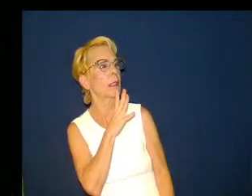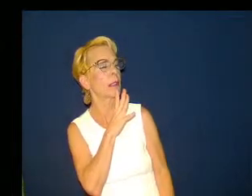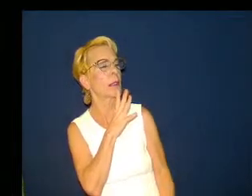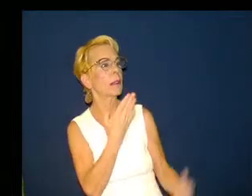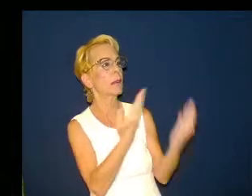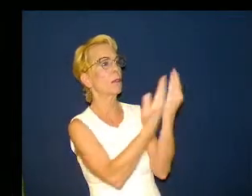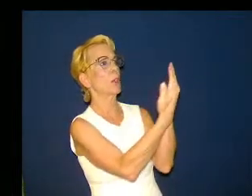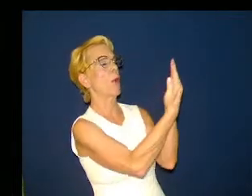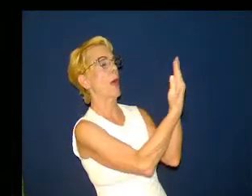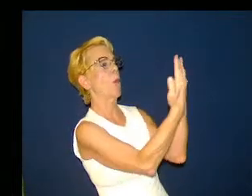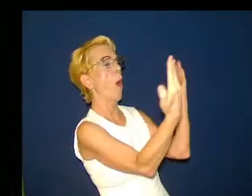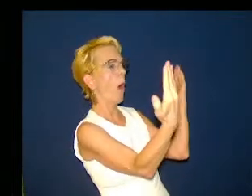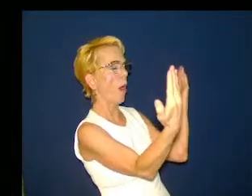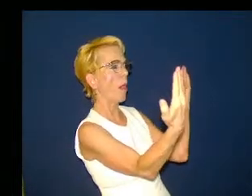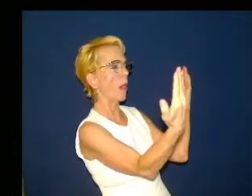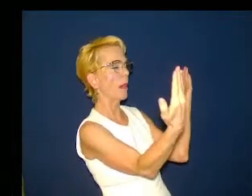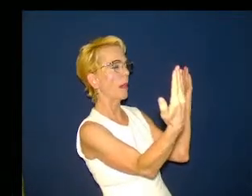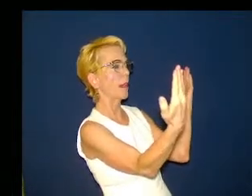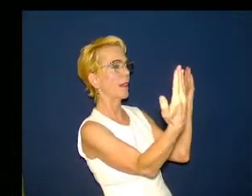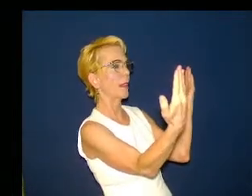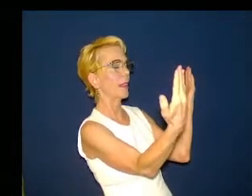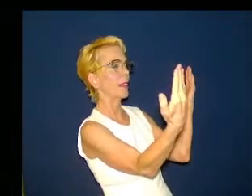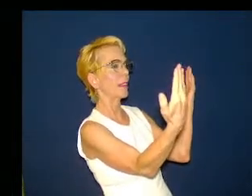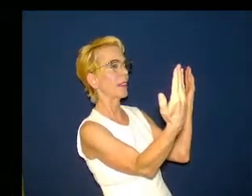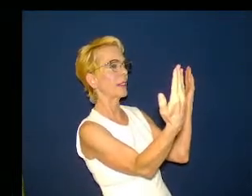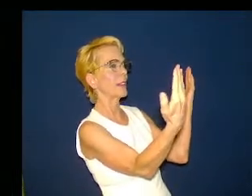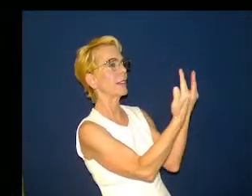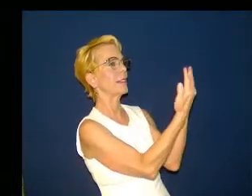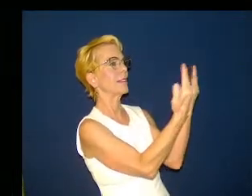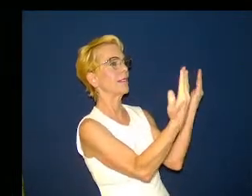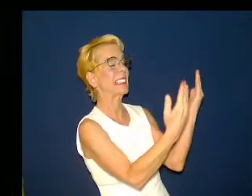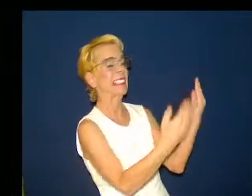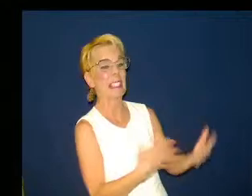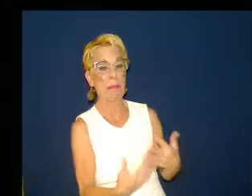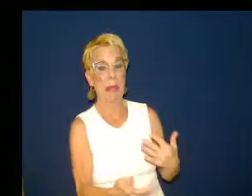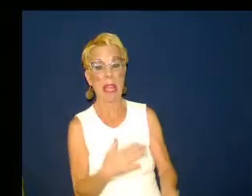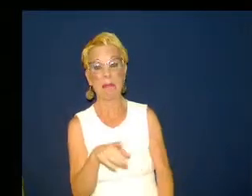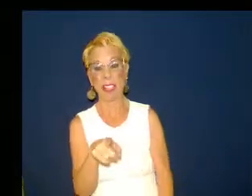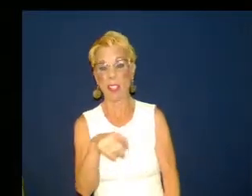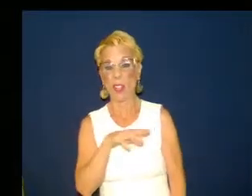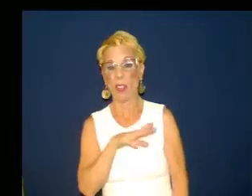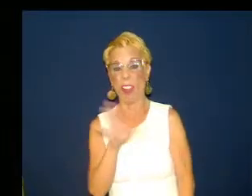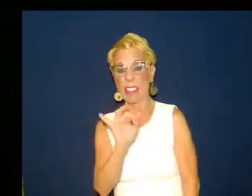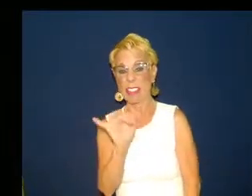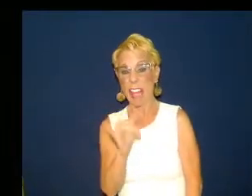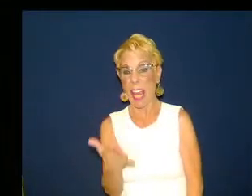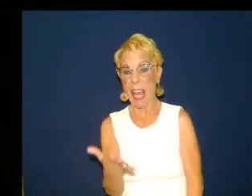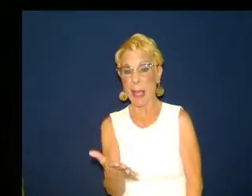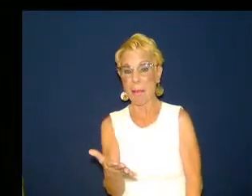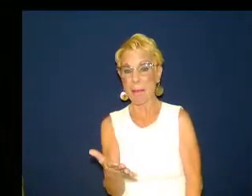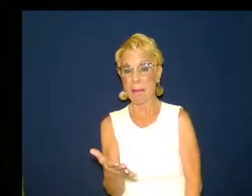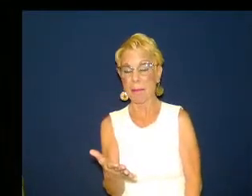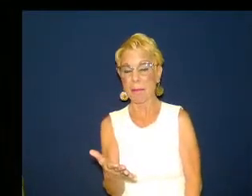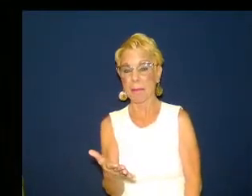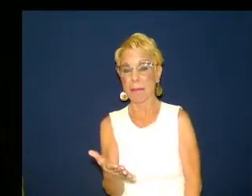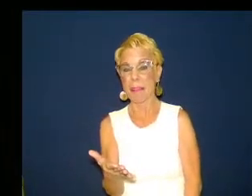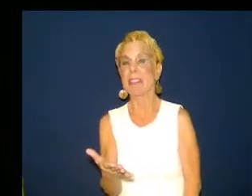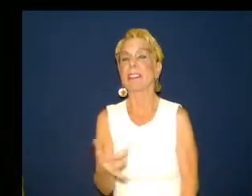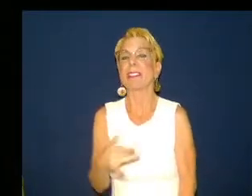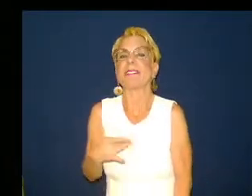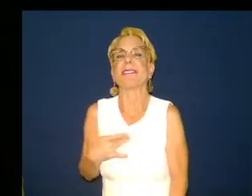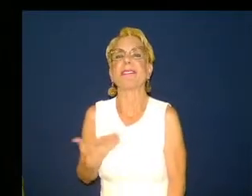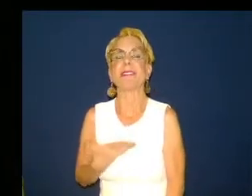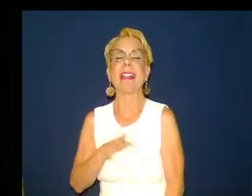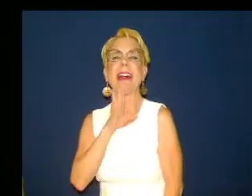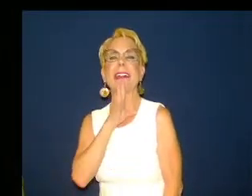And he was. And that's where some of you are living. That's why some of you have been